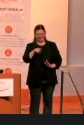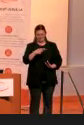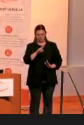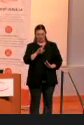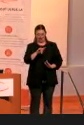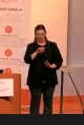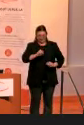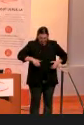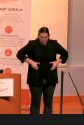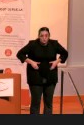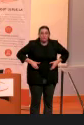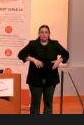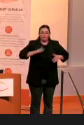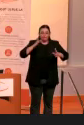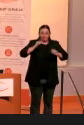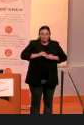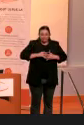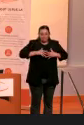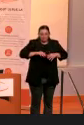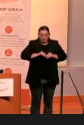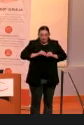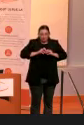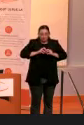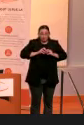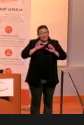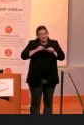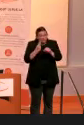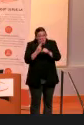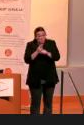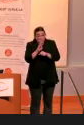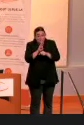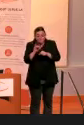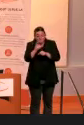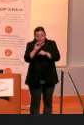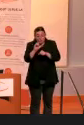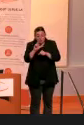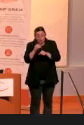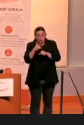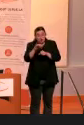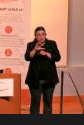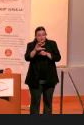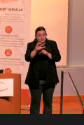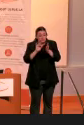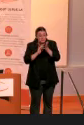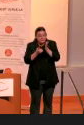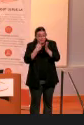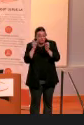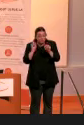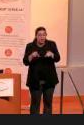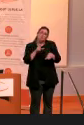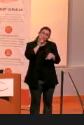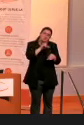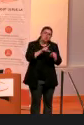brain fog, can you use a biologic? Sure, it depends on the manifestations and your